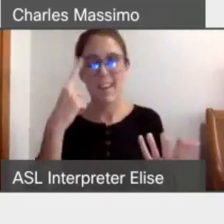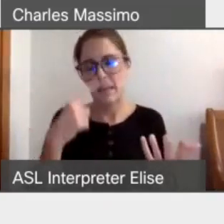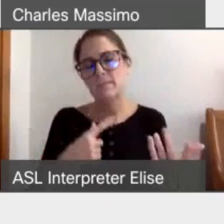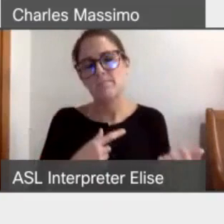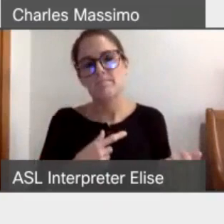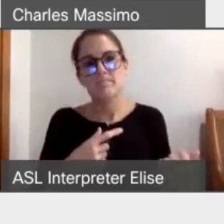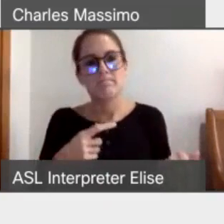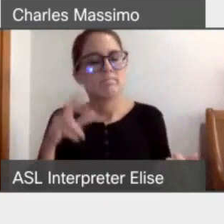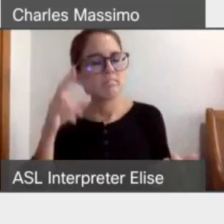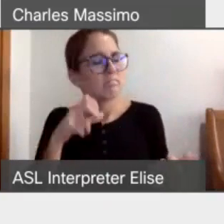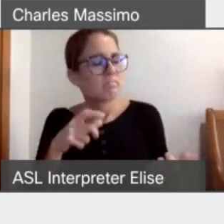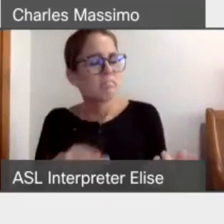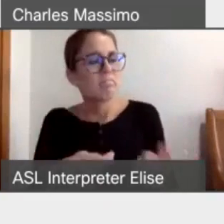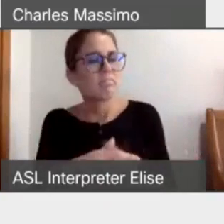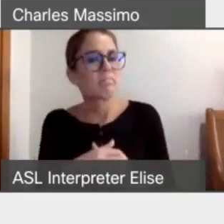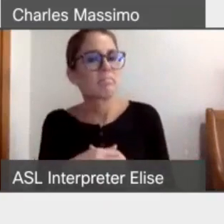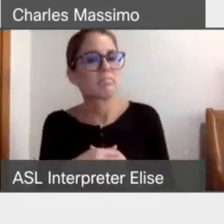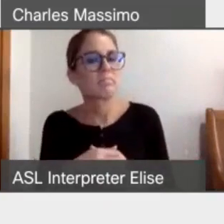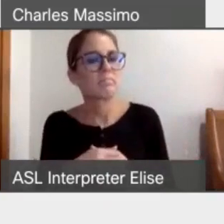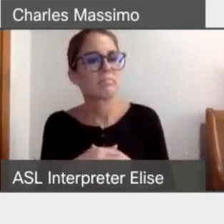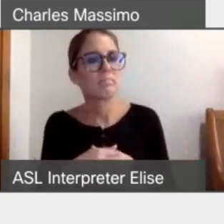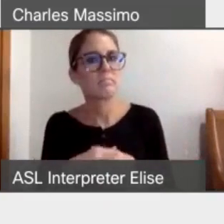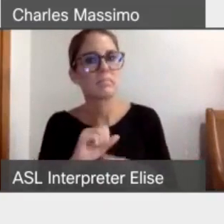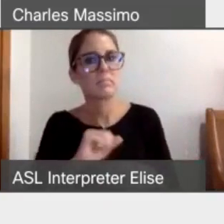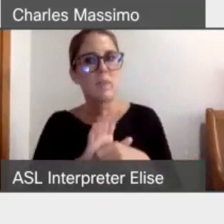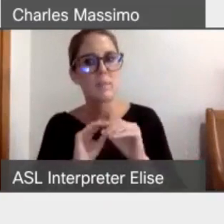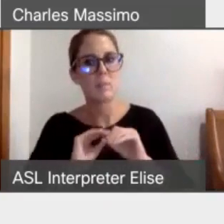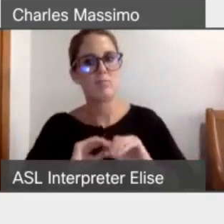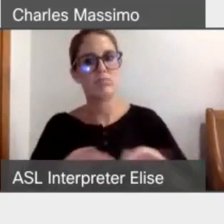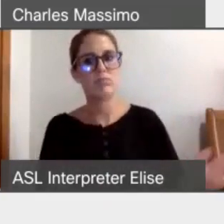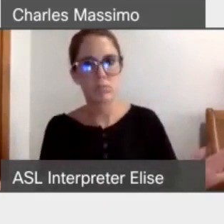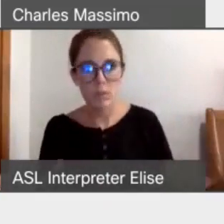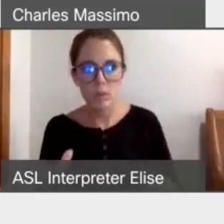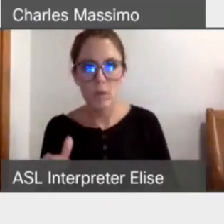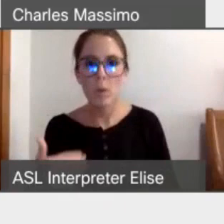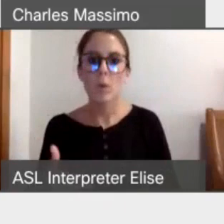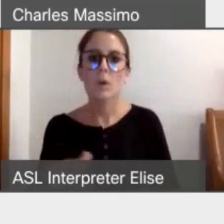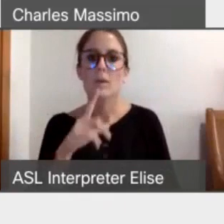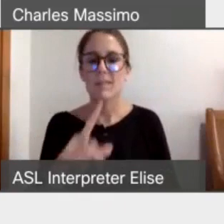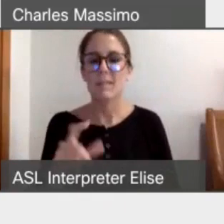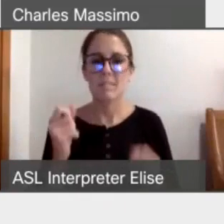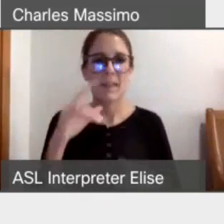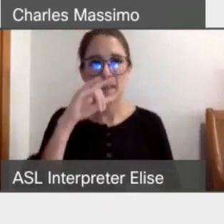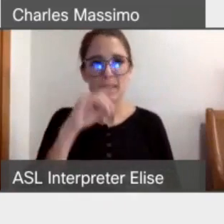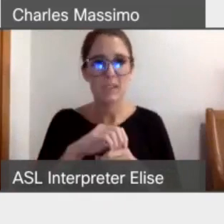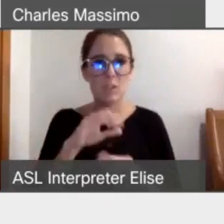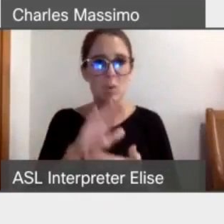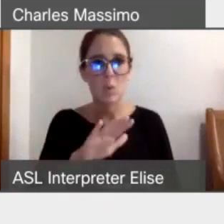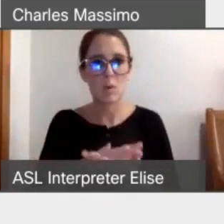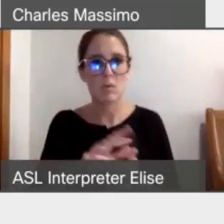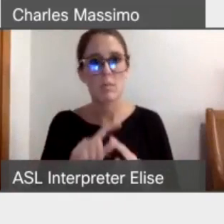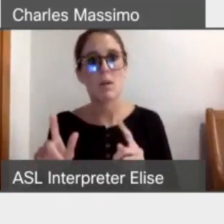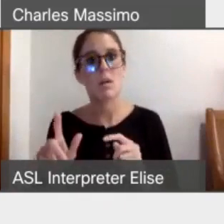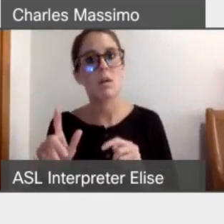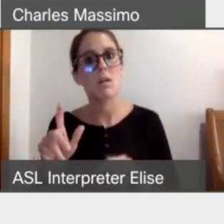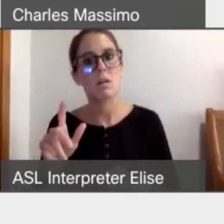that the pandemic really wreaked havoc on a lot of people, many kids in school, but particularly folks who